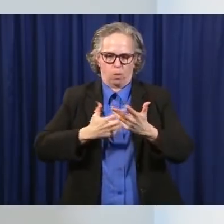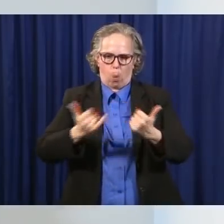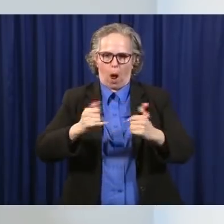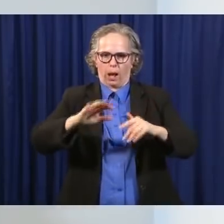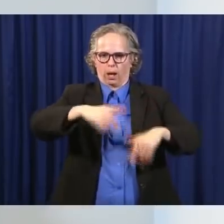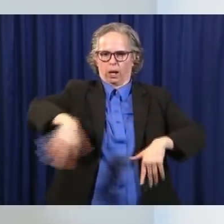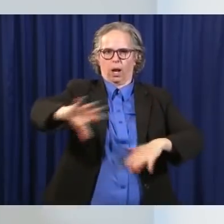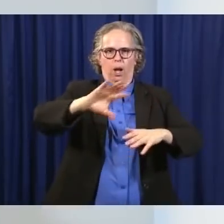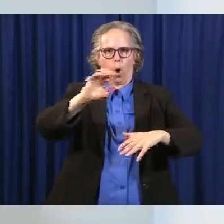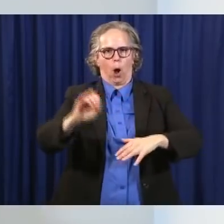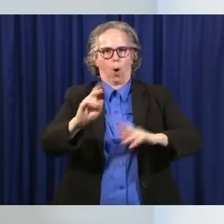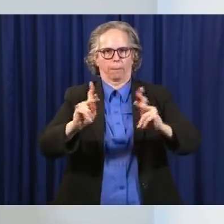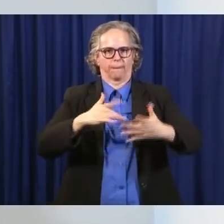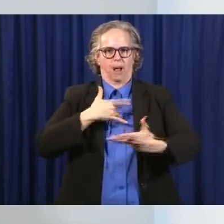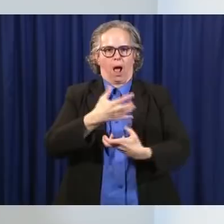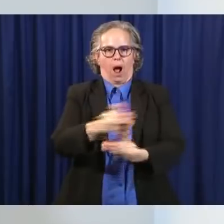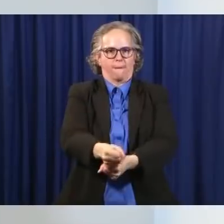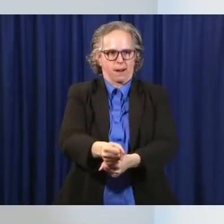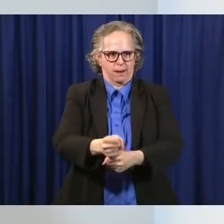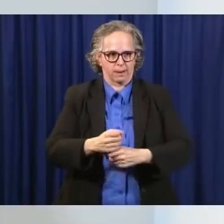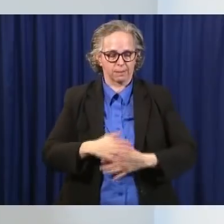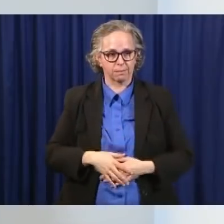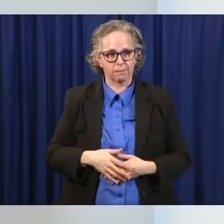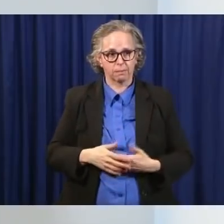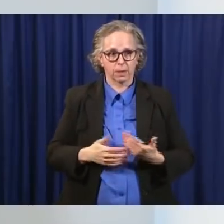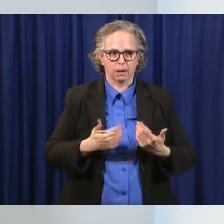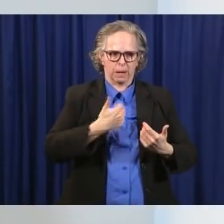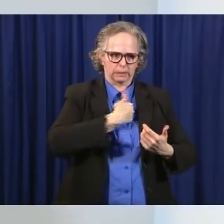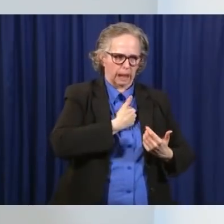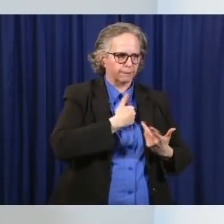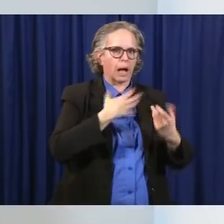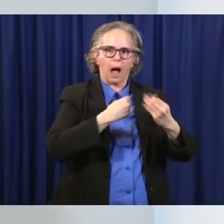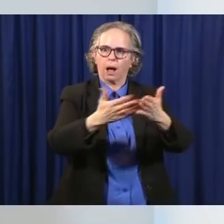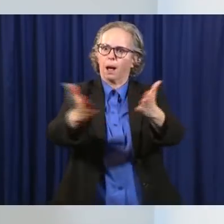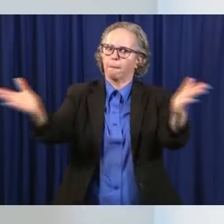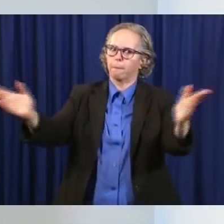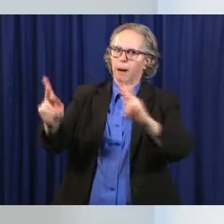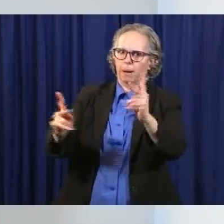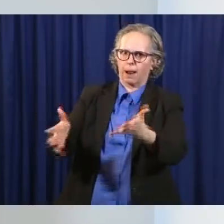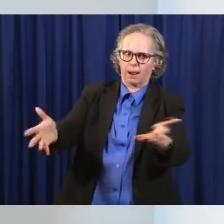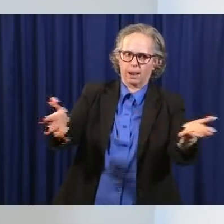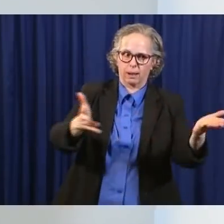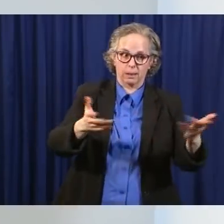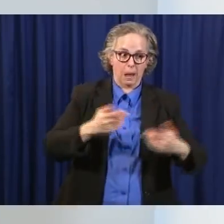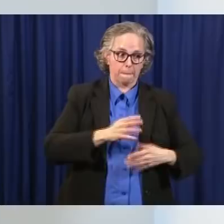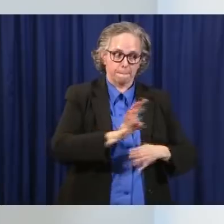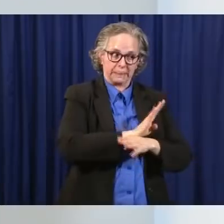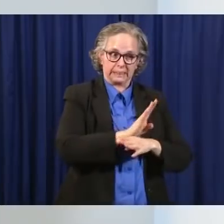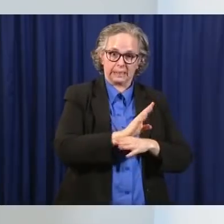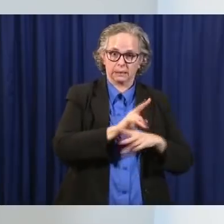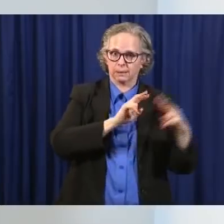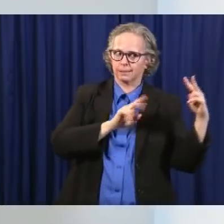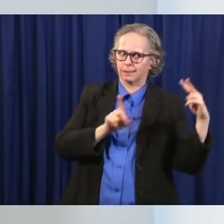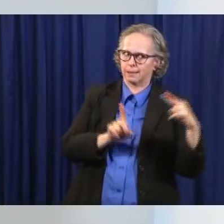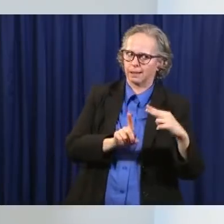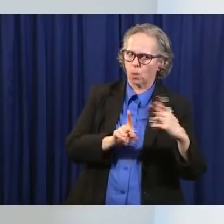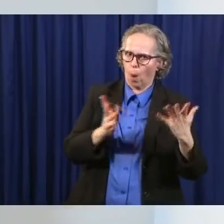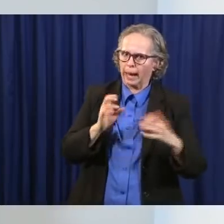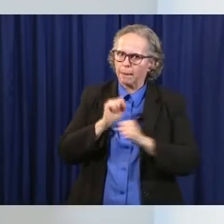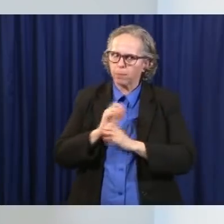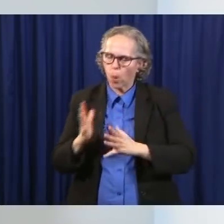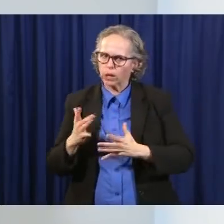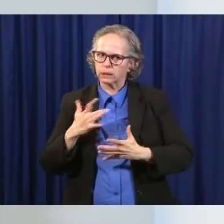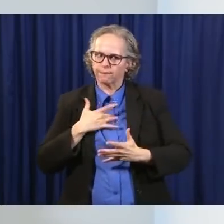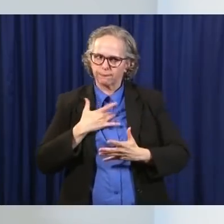the people of our state and our nation from a business point of view with their customers and their employees. I just